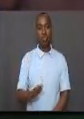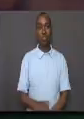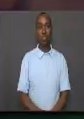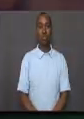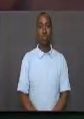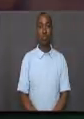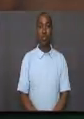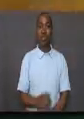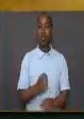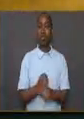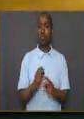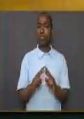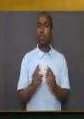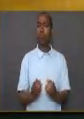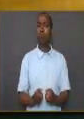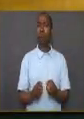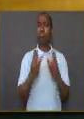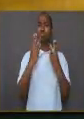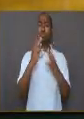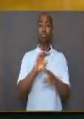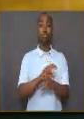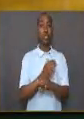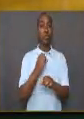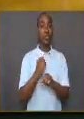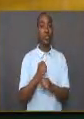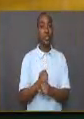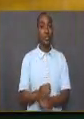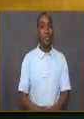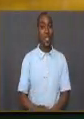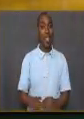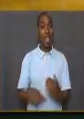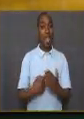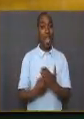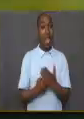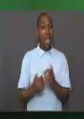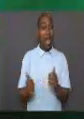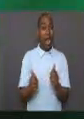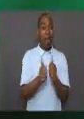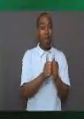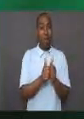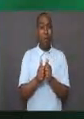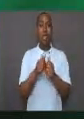made up of millions of cells that work together.